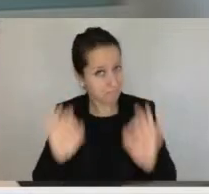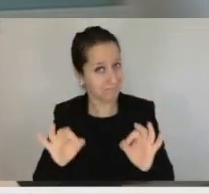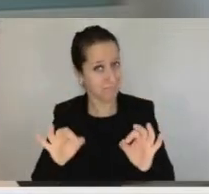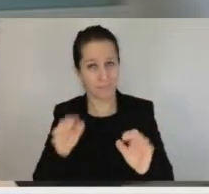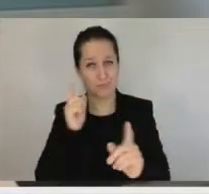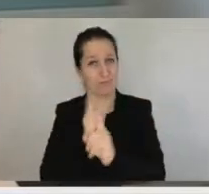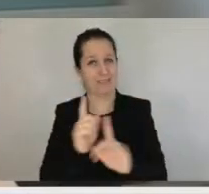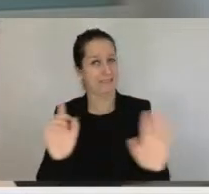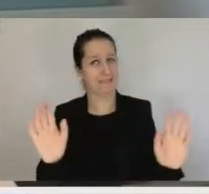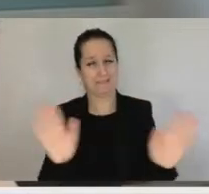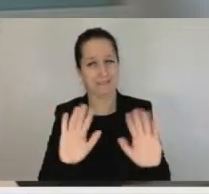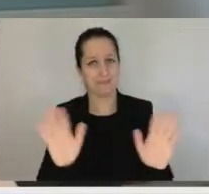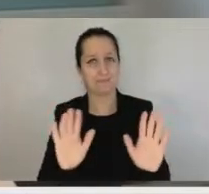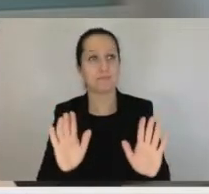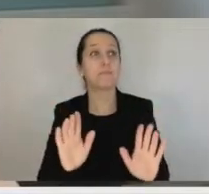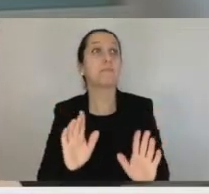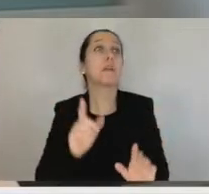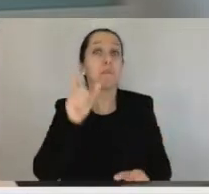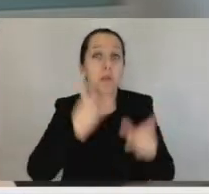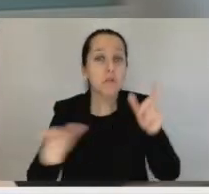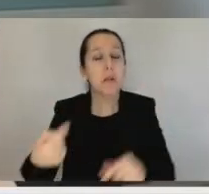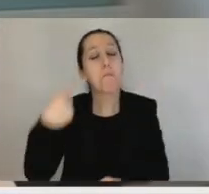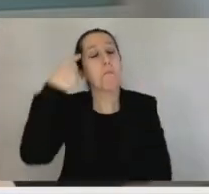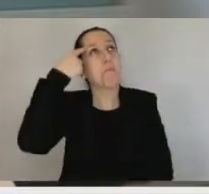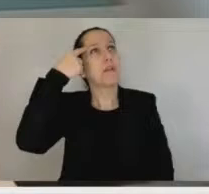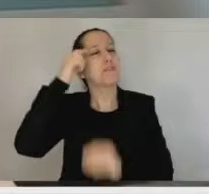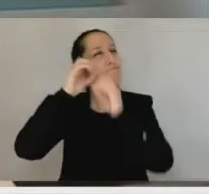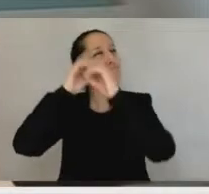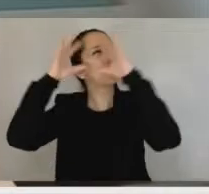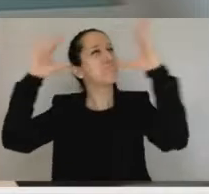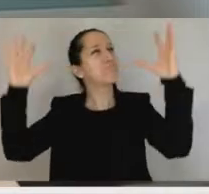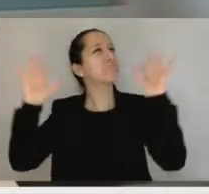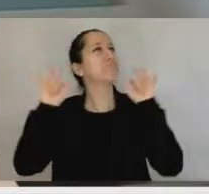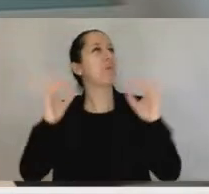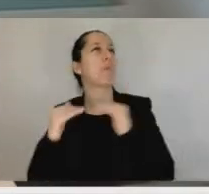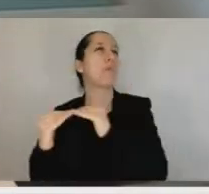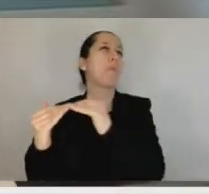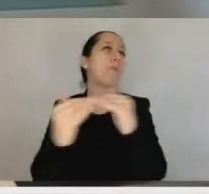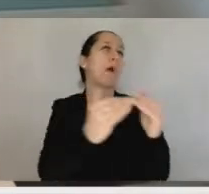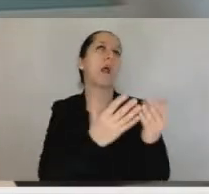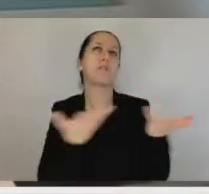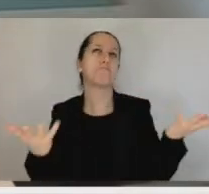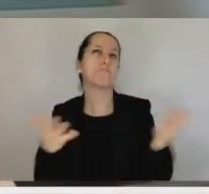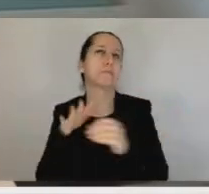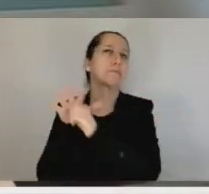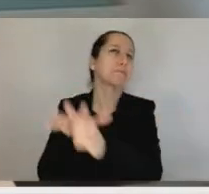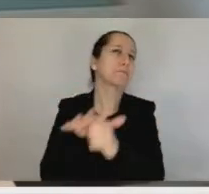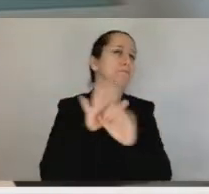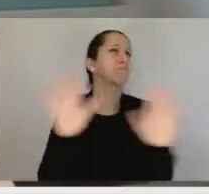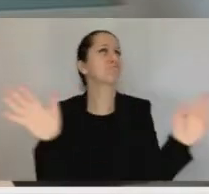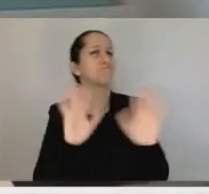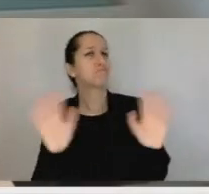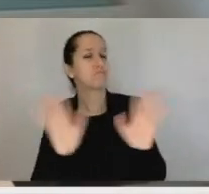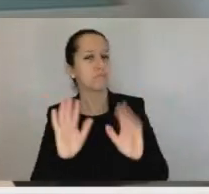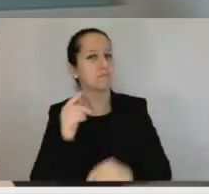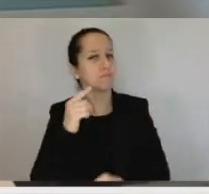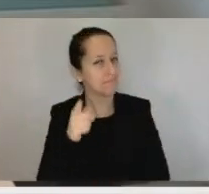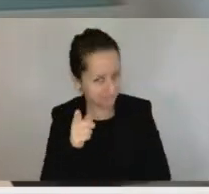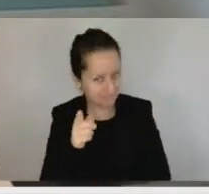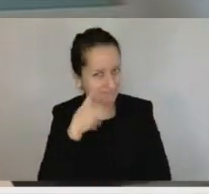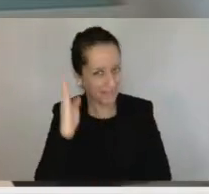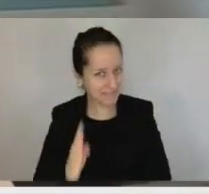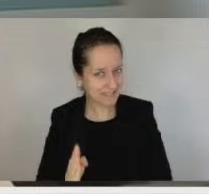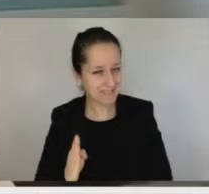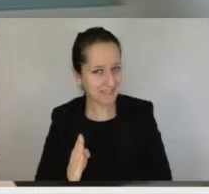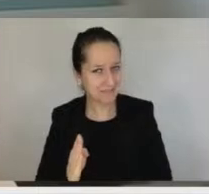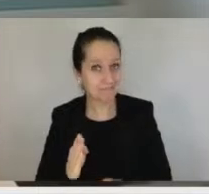that, but it's clearly not. It's not what the data shows. The legacy of slavery in Brazil is